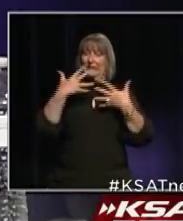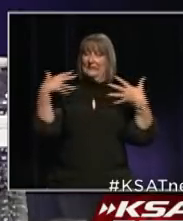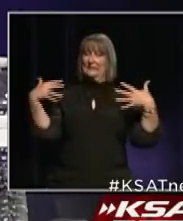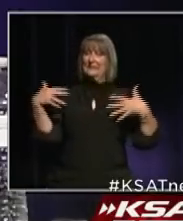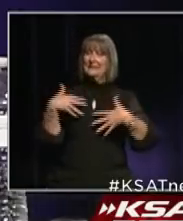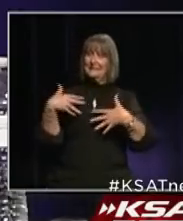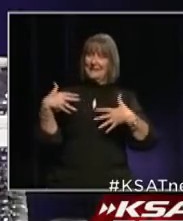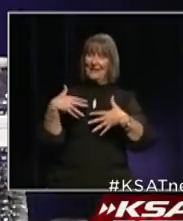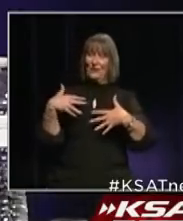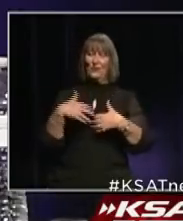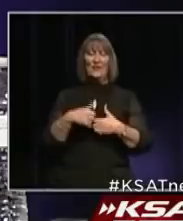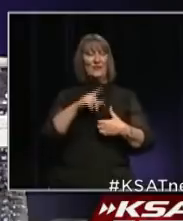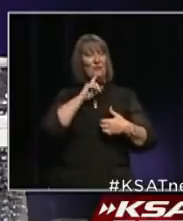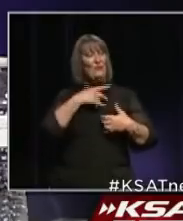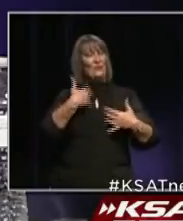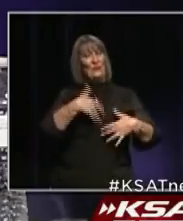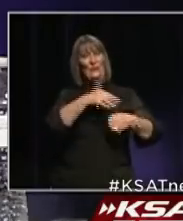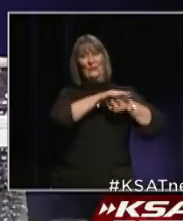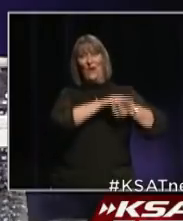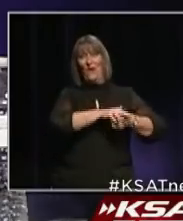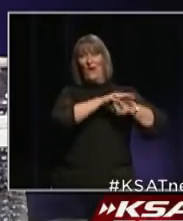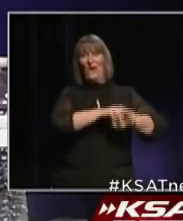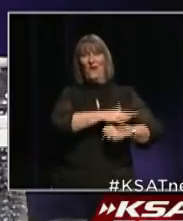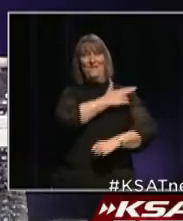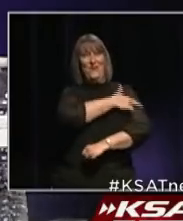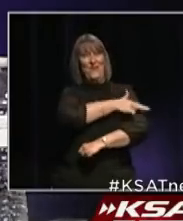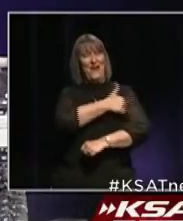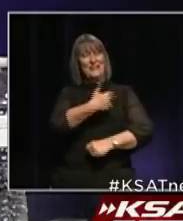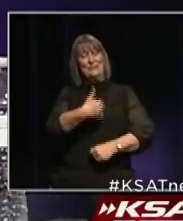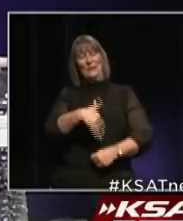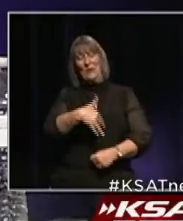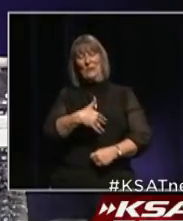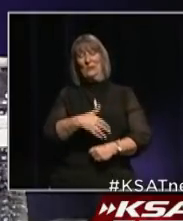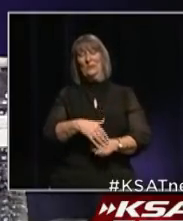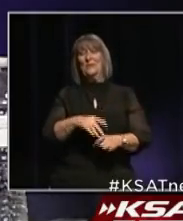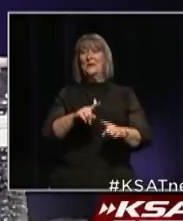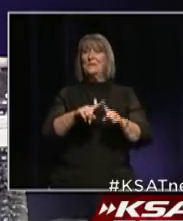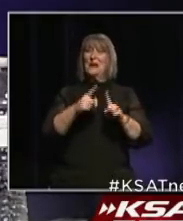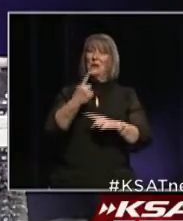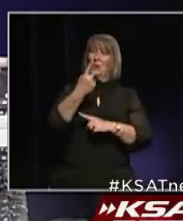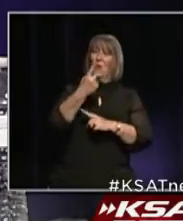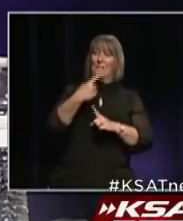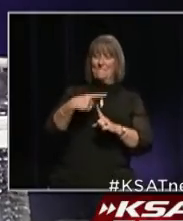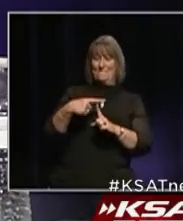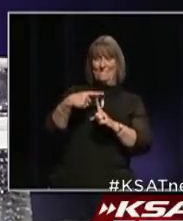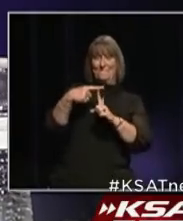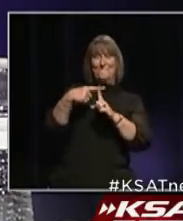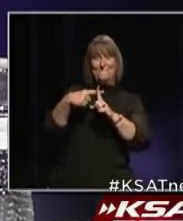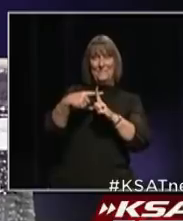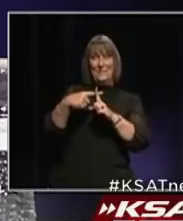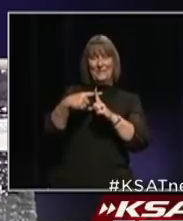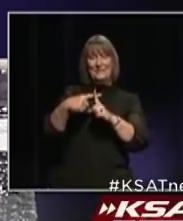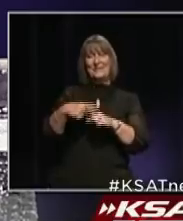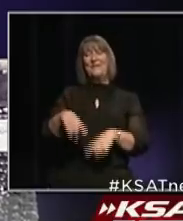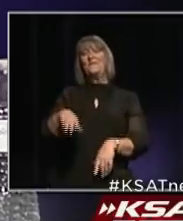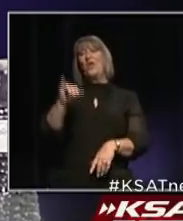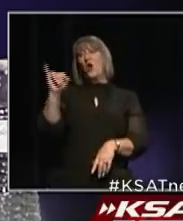That's really taxing on the hospitals, but there is some silver lining. We had a high infection